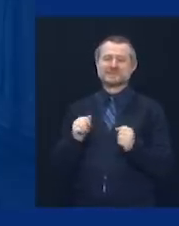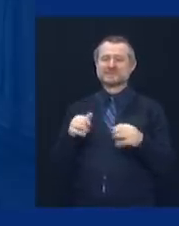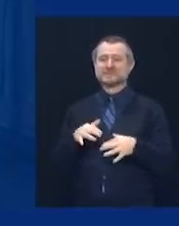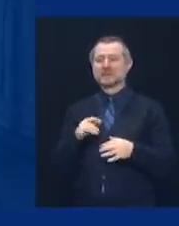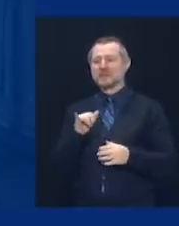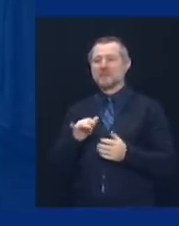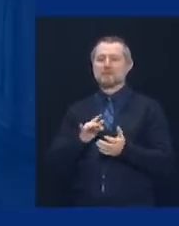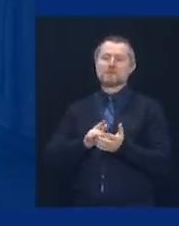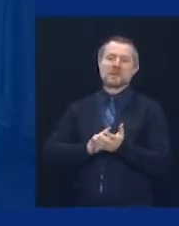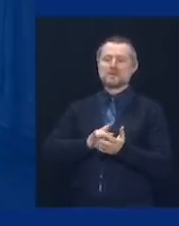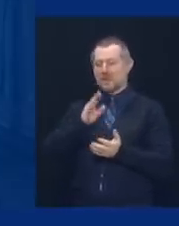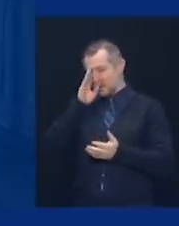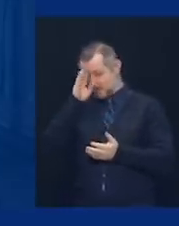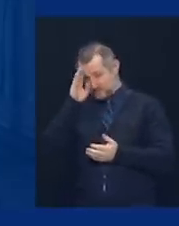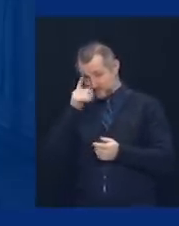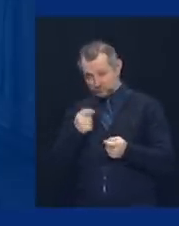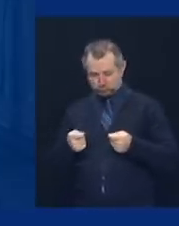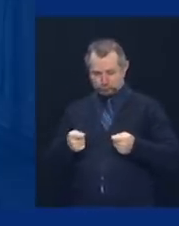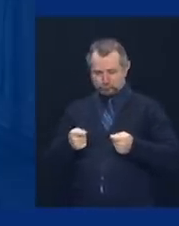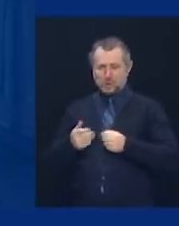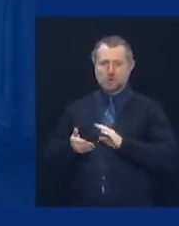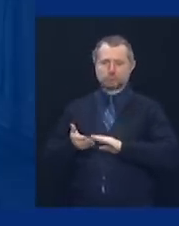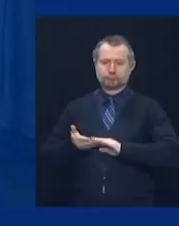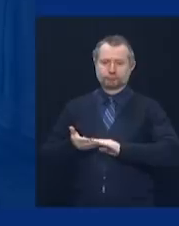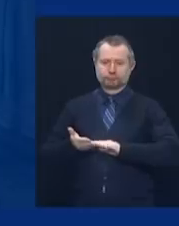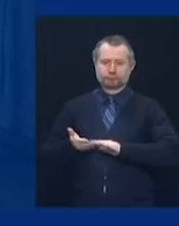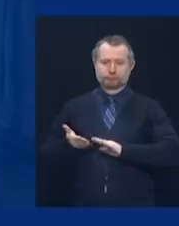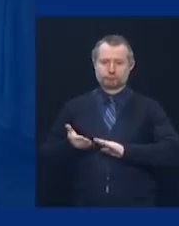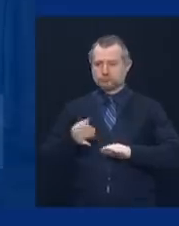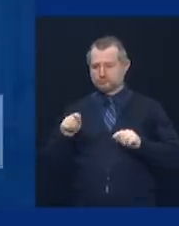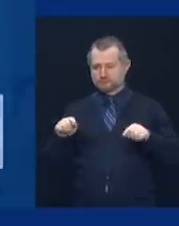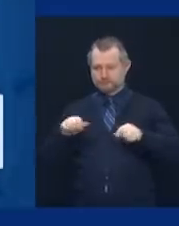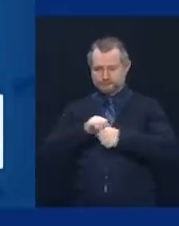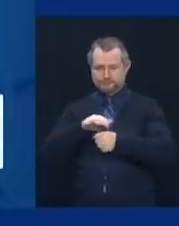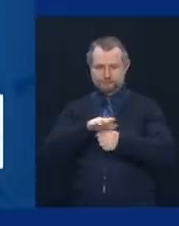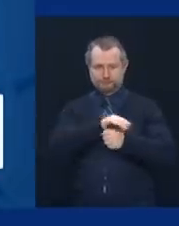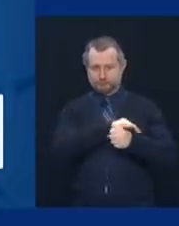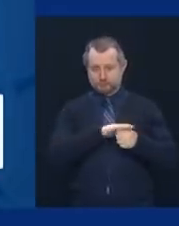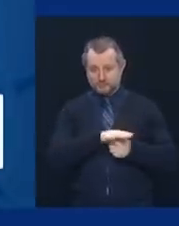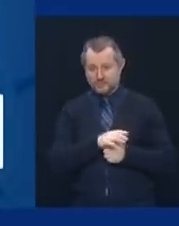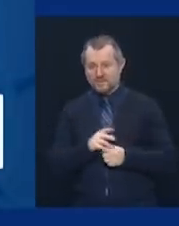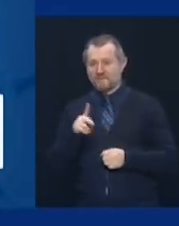facility that is working on the distribution plan for phase 2.